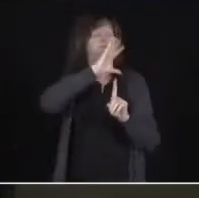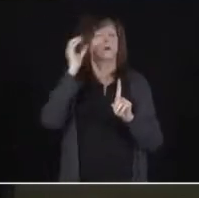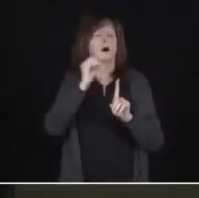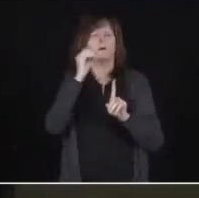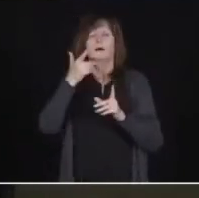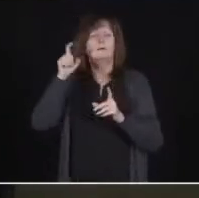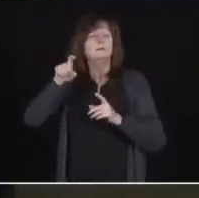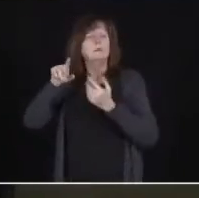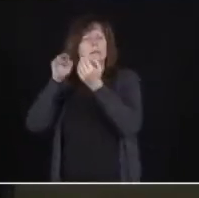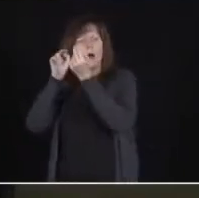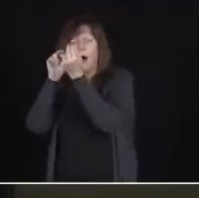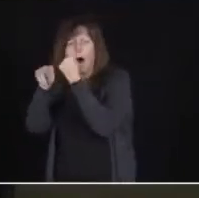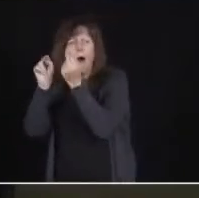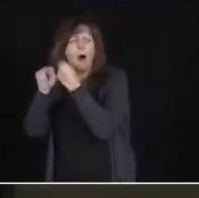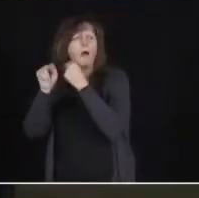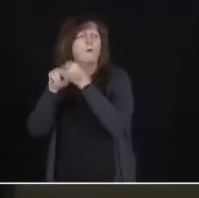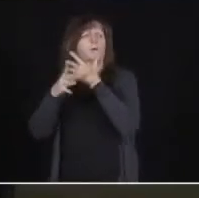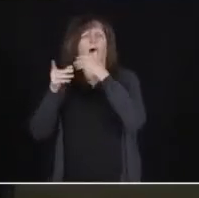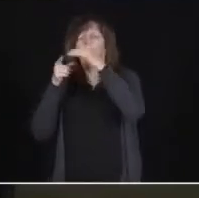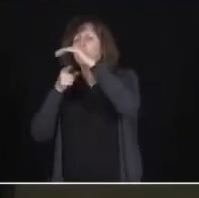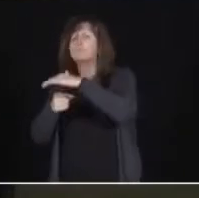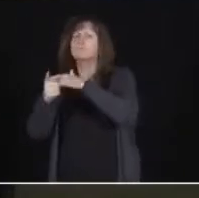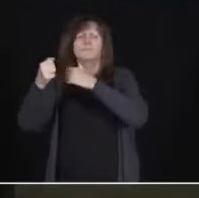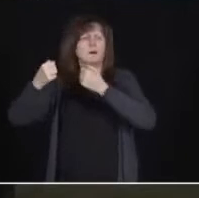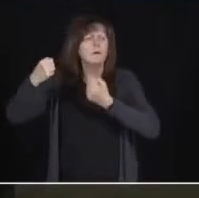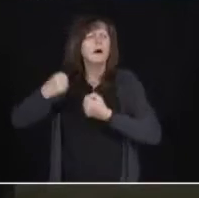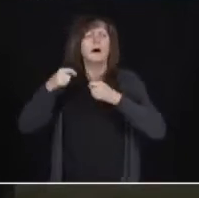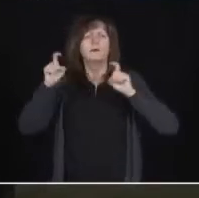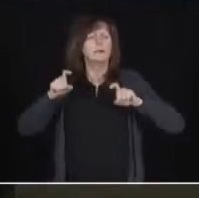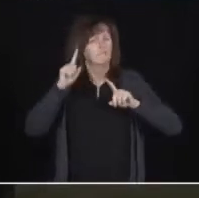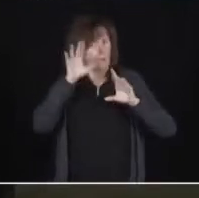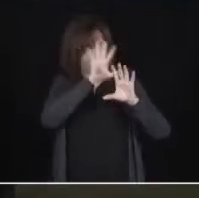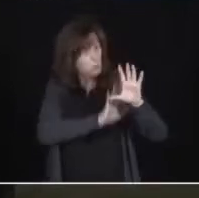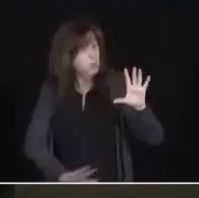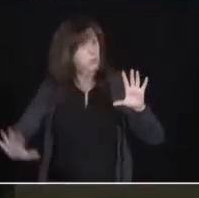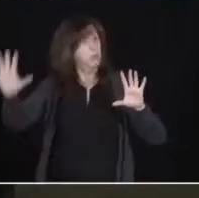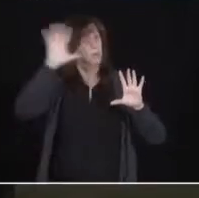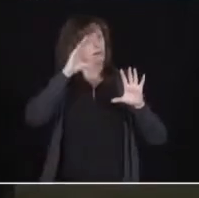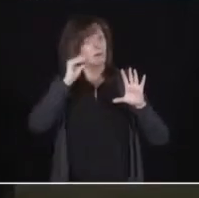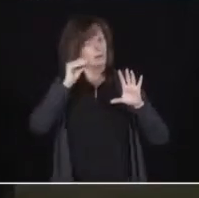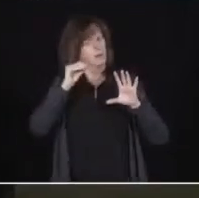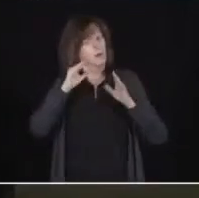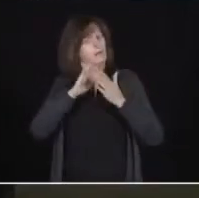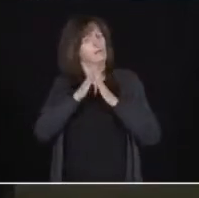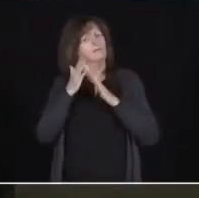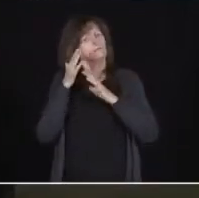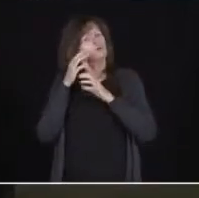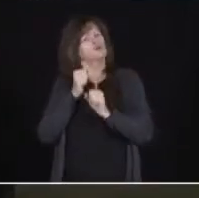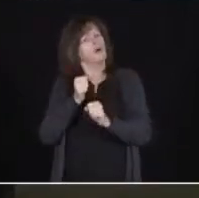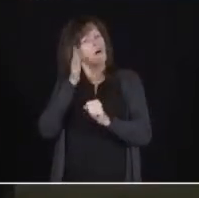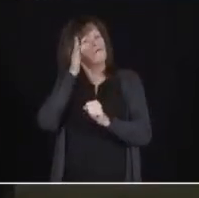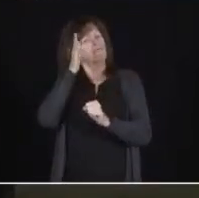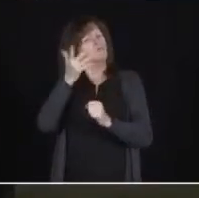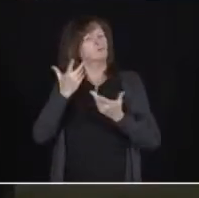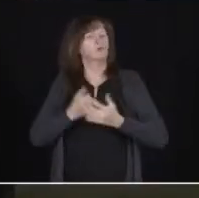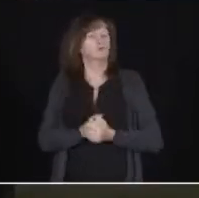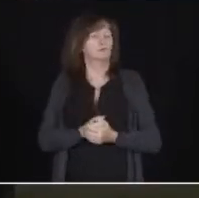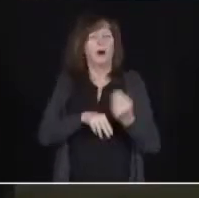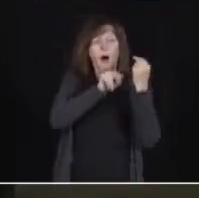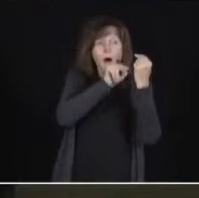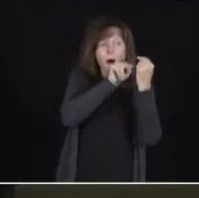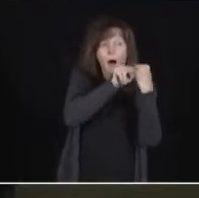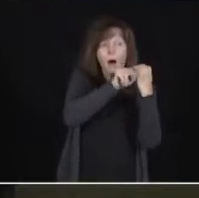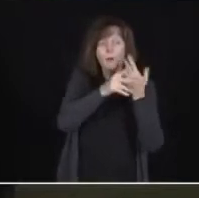of life, and brighten our future. Highways, transit, long-term care facilities,